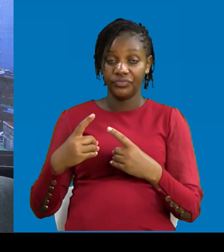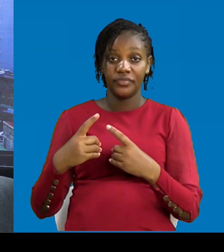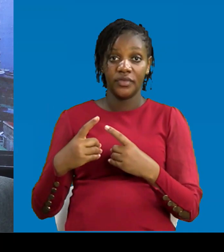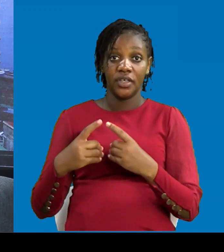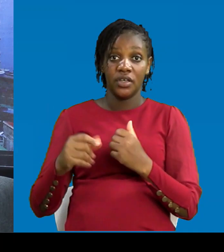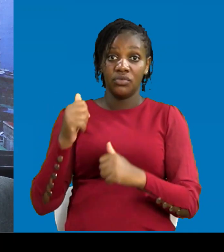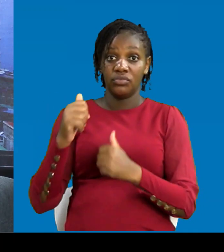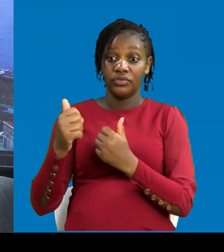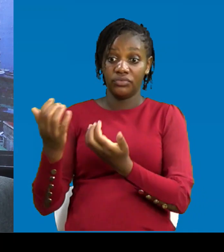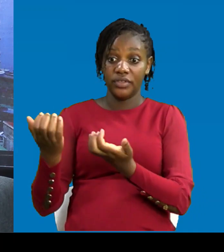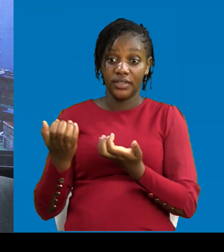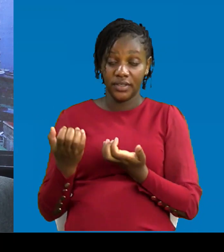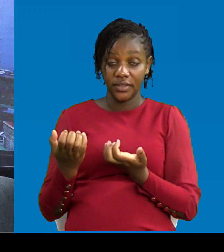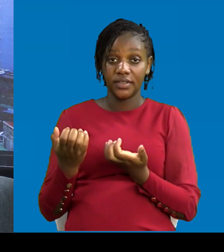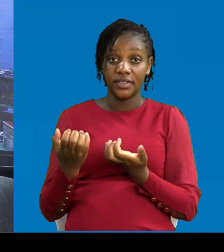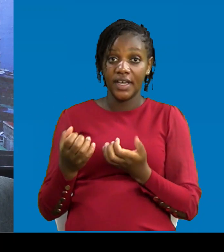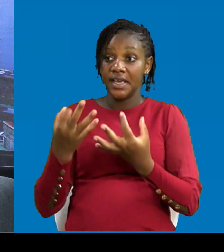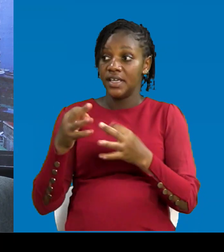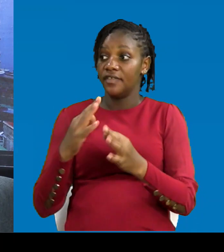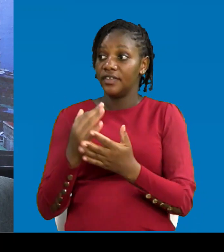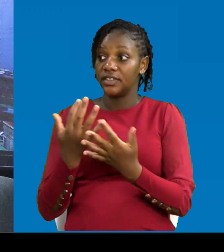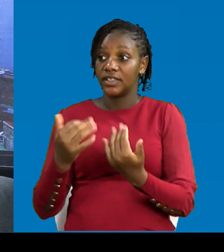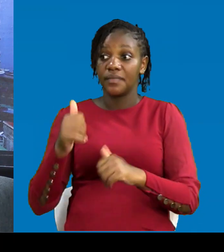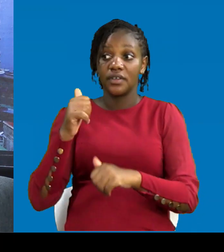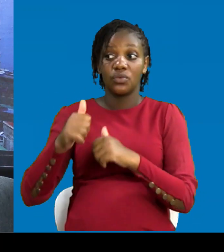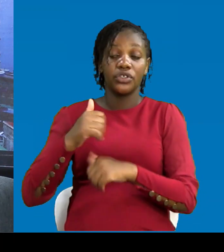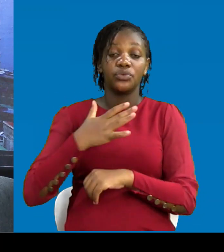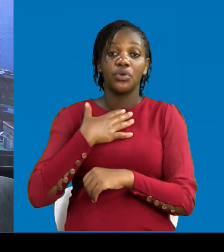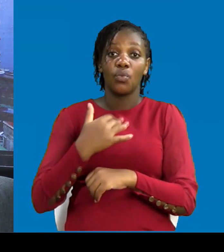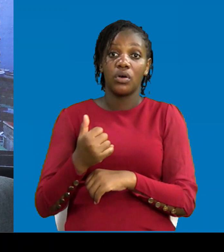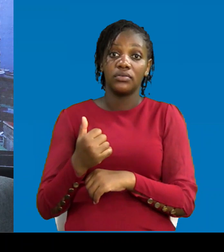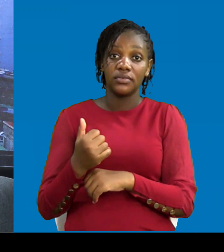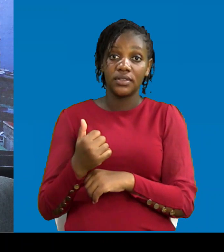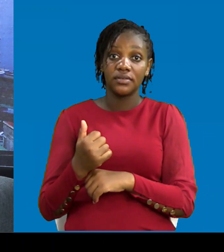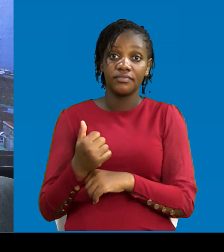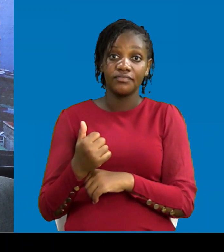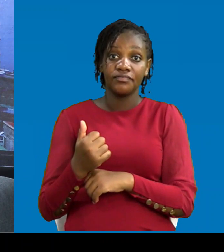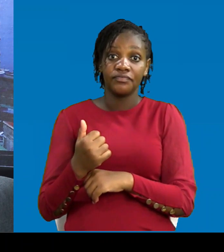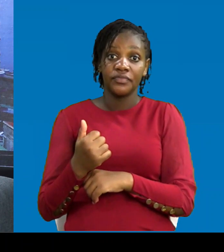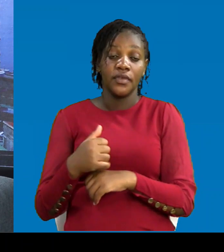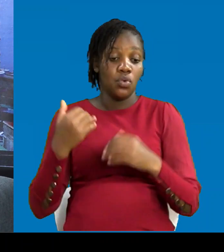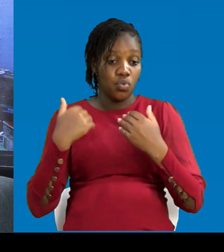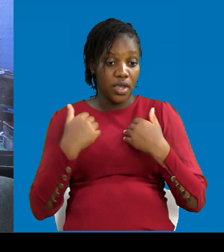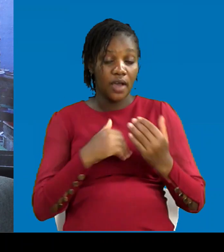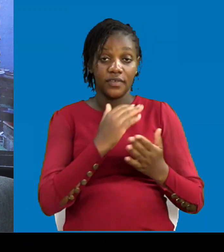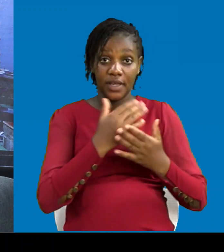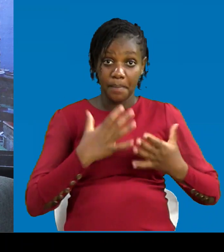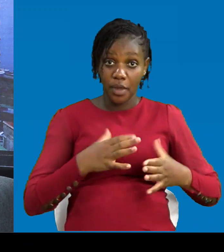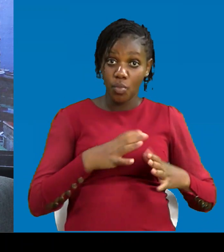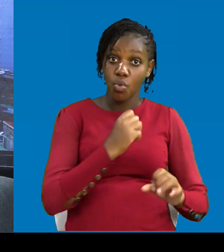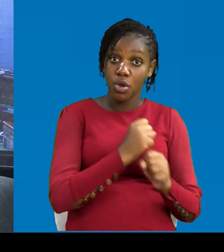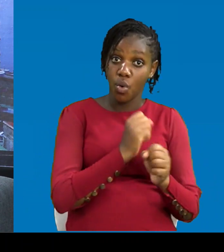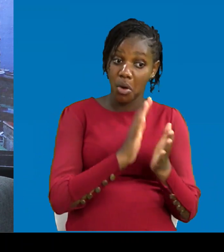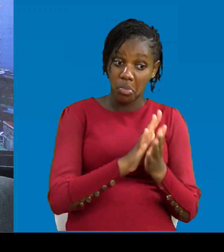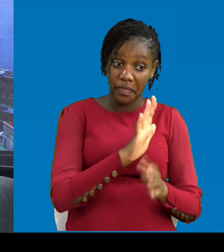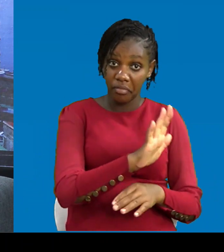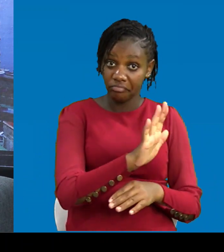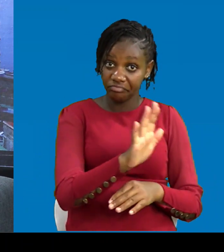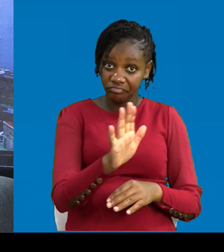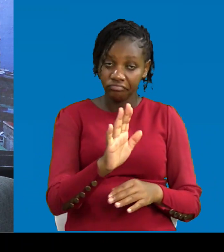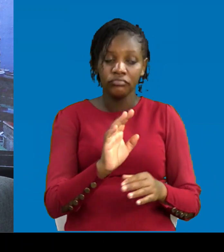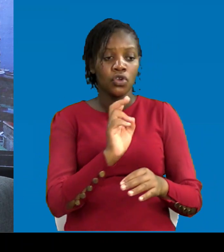ready-made, that's very easy. If it's something that we want designed from scratch, so we have designers that we work with, of course